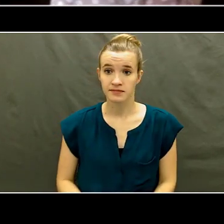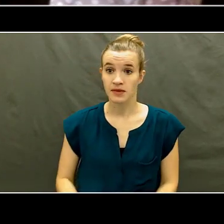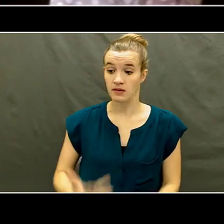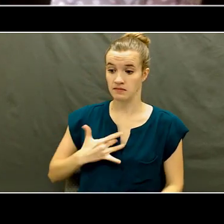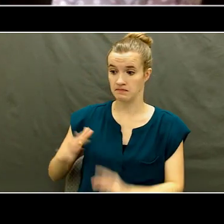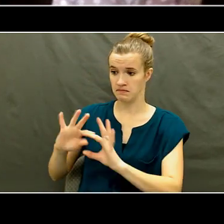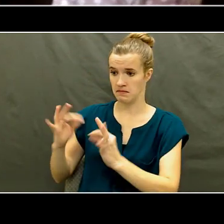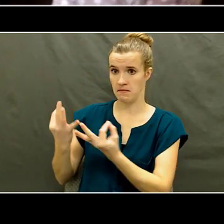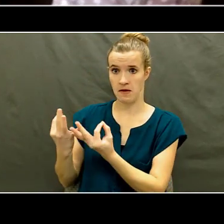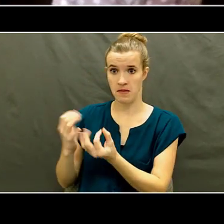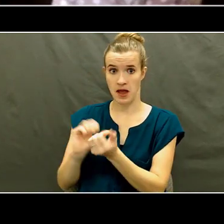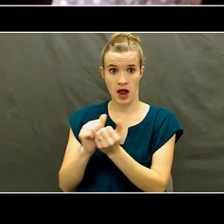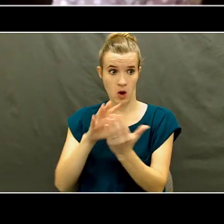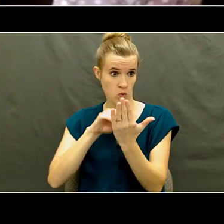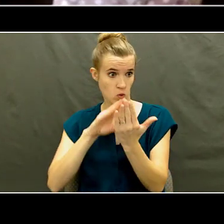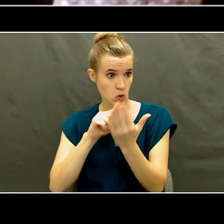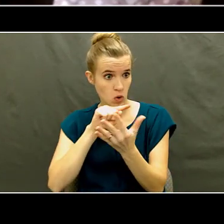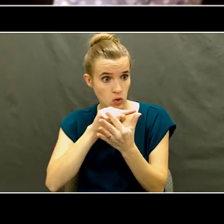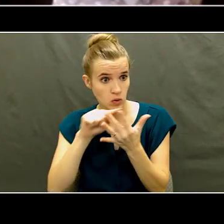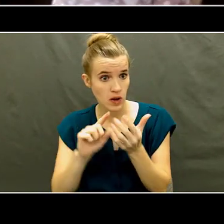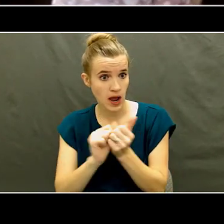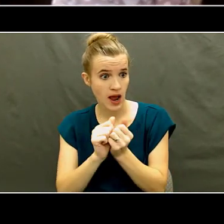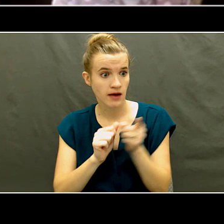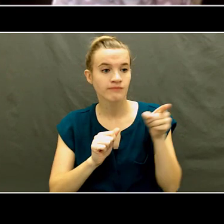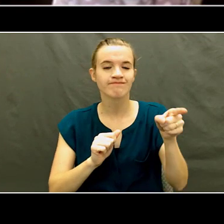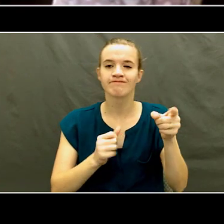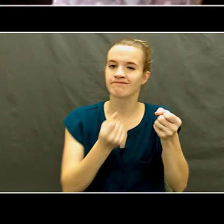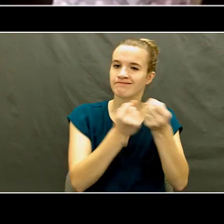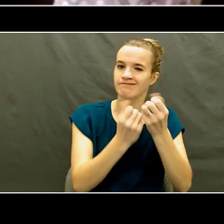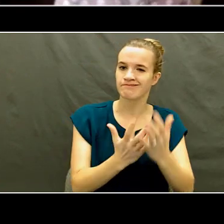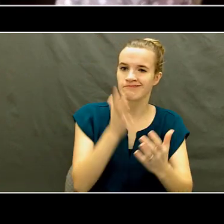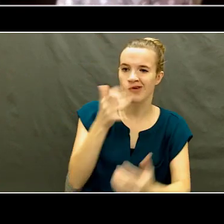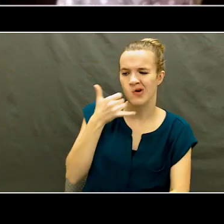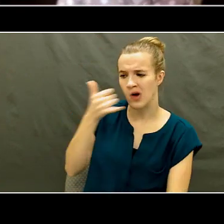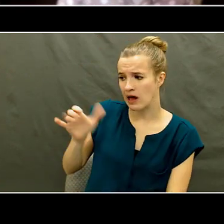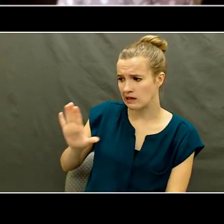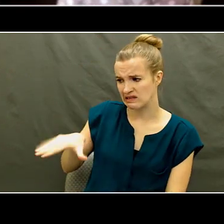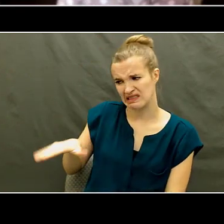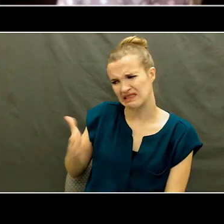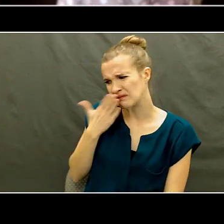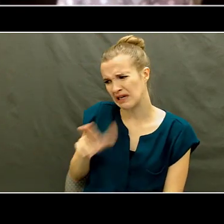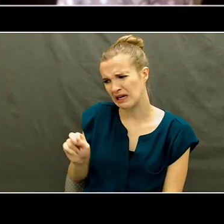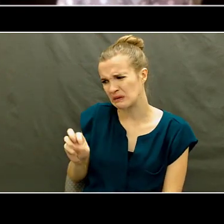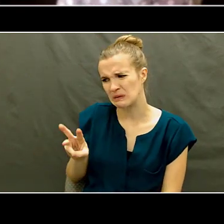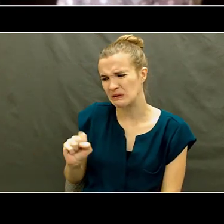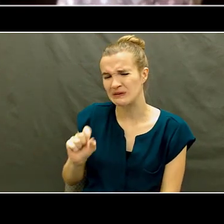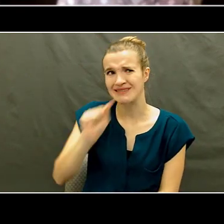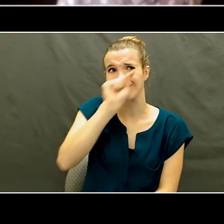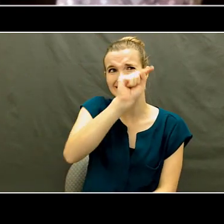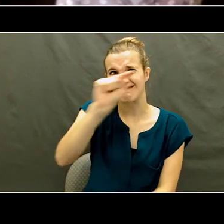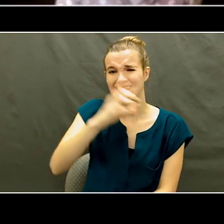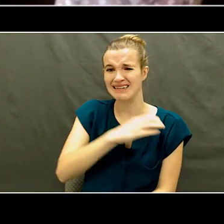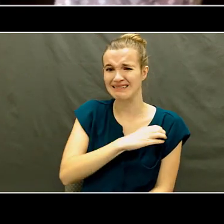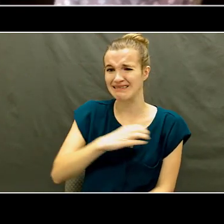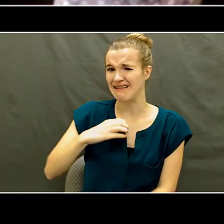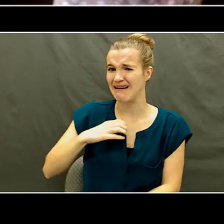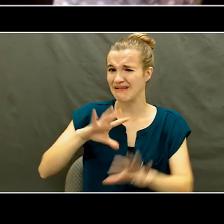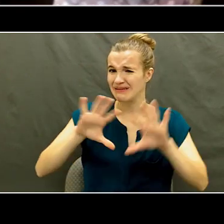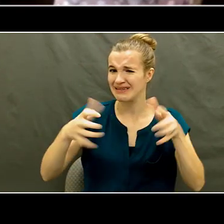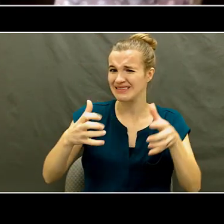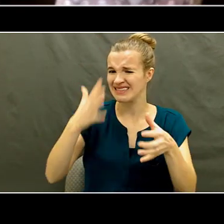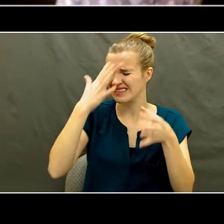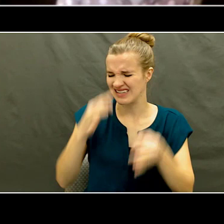when activist friends call. It's bad news. Members of Congress say the law will be too complicated,